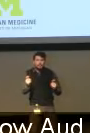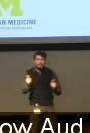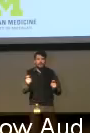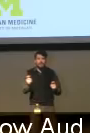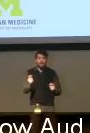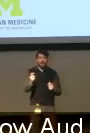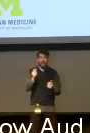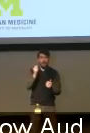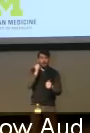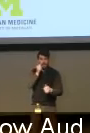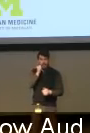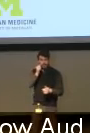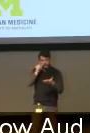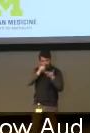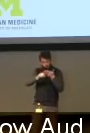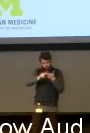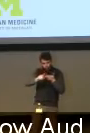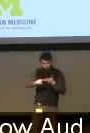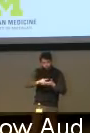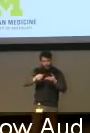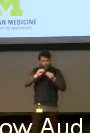learn every day to make informed decisions.